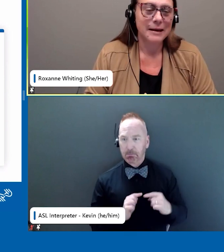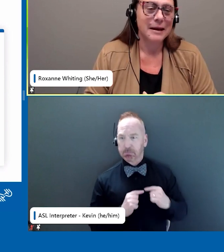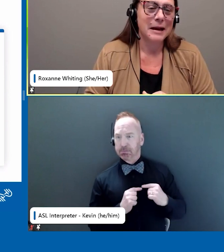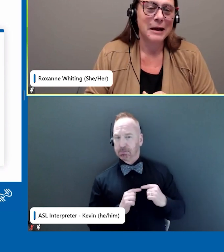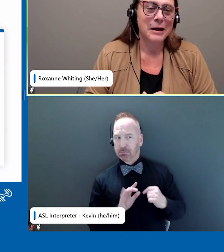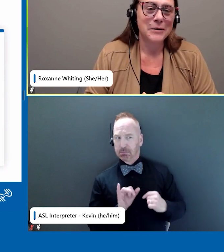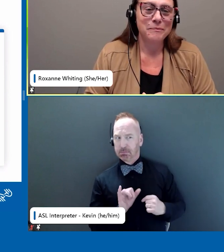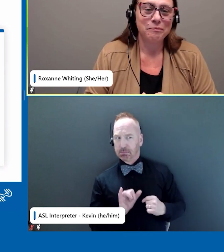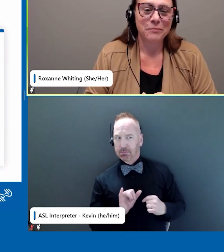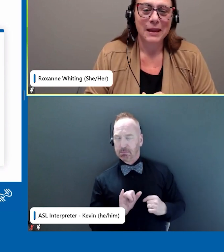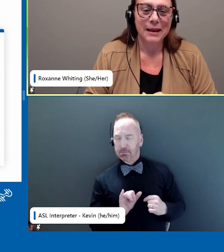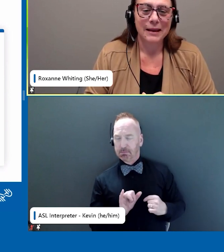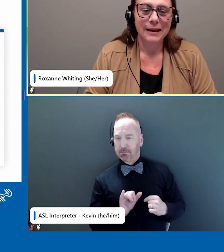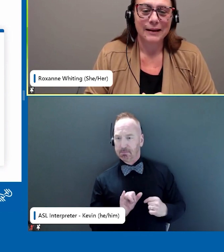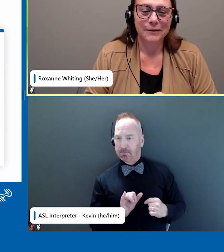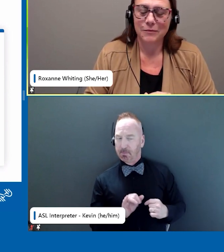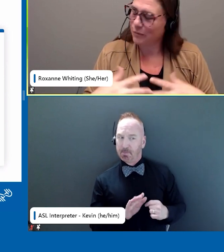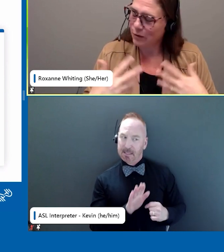see